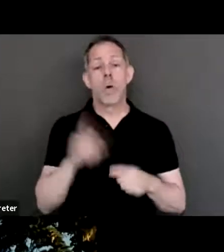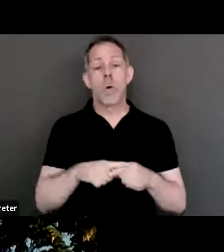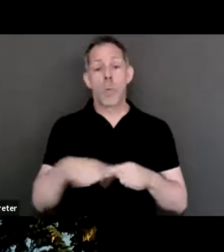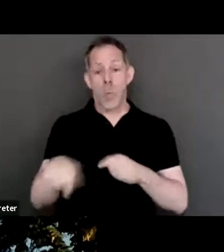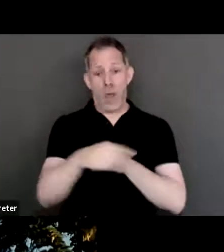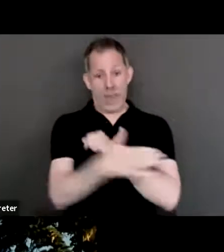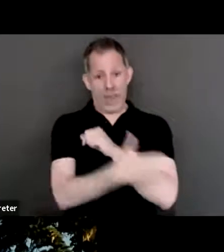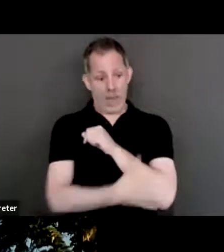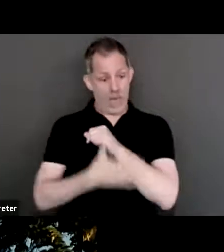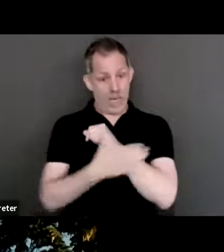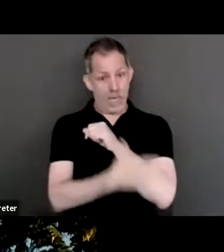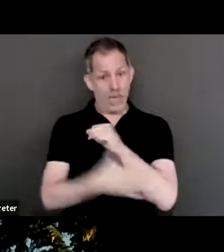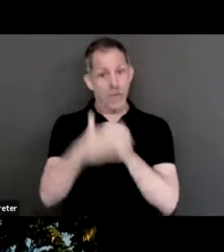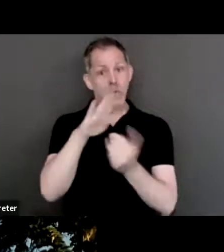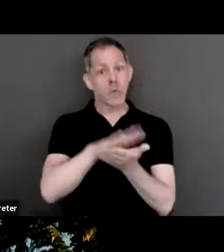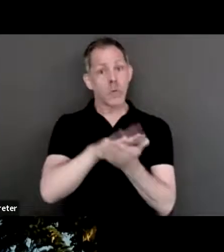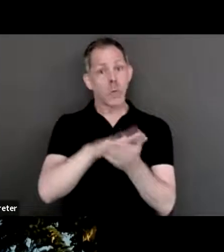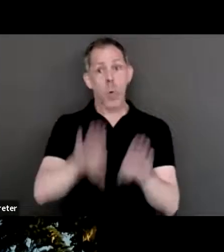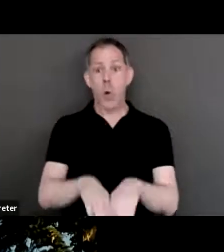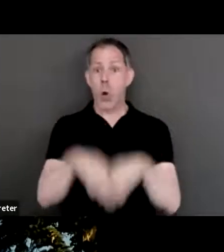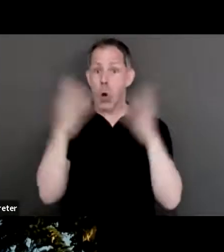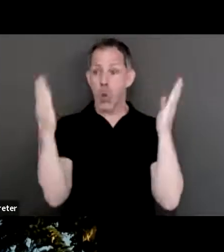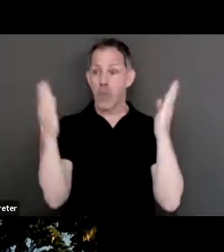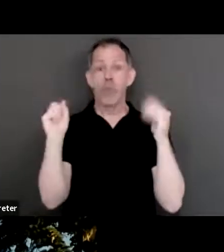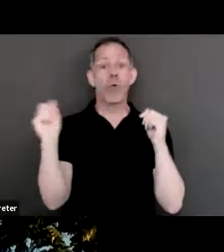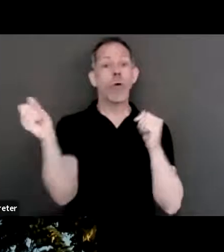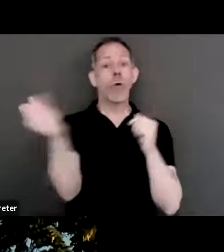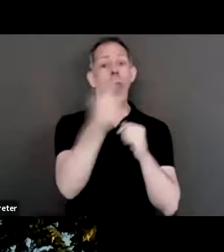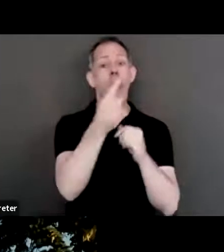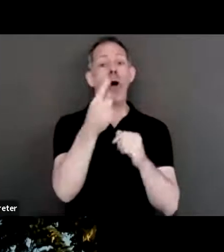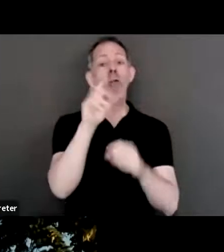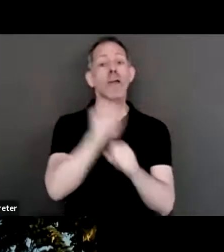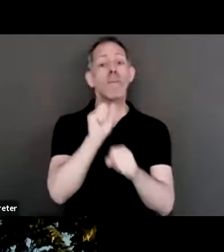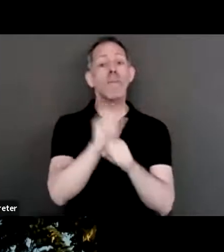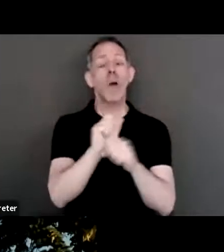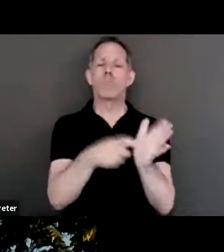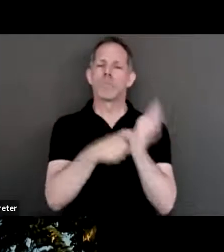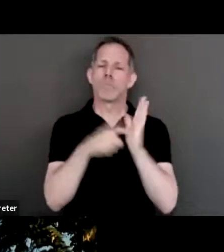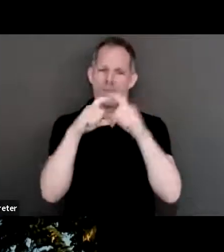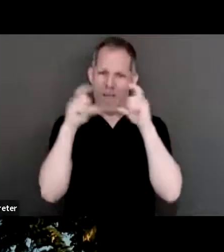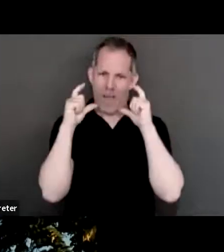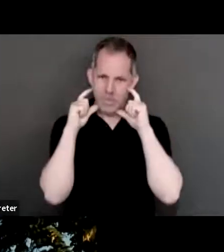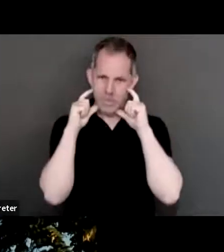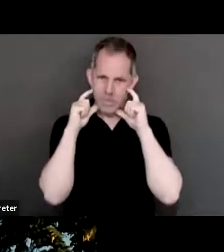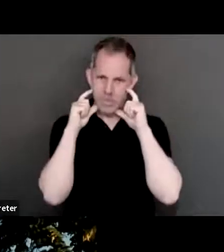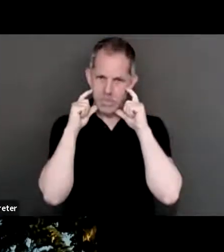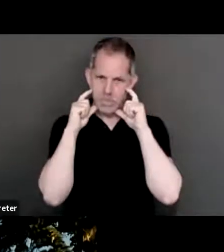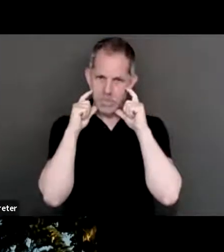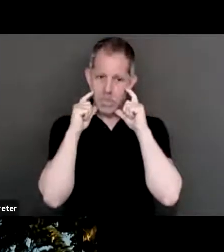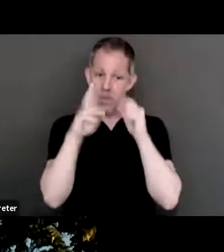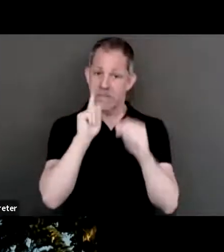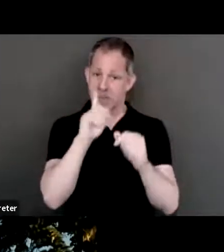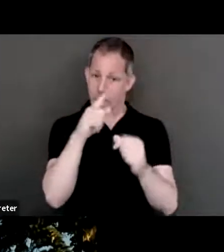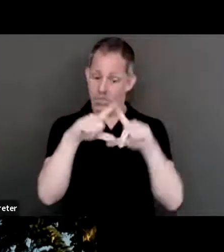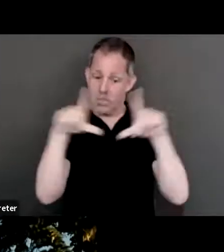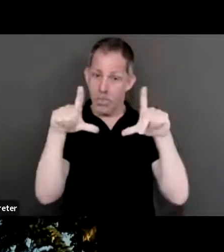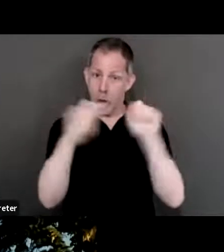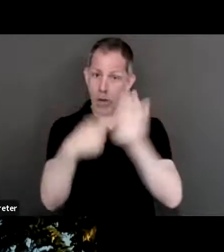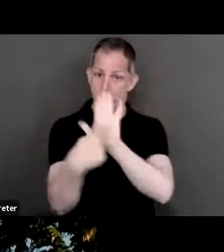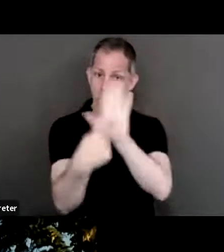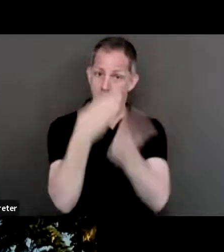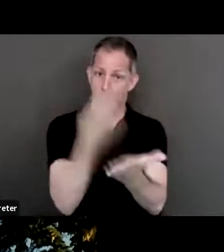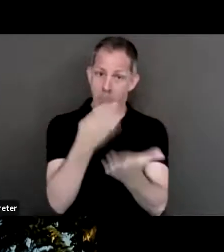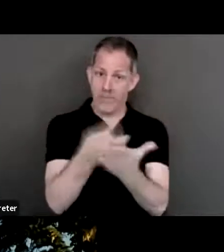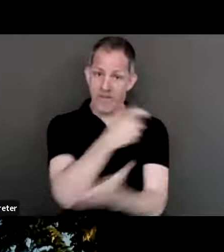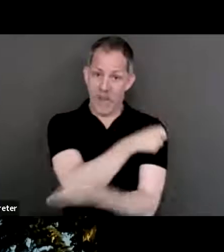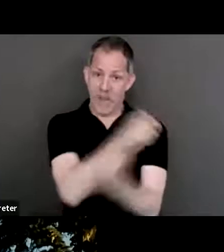be wearing masks inside unless they have shown proof of vaccination. So anybody in our county buildings that is not wearing a mask will